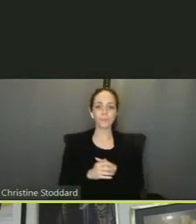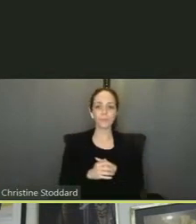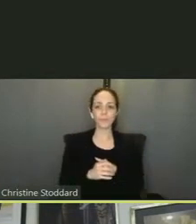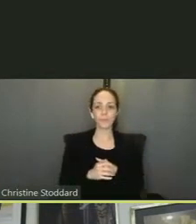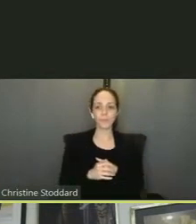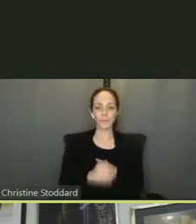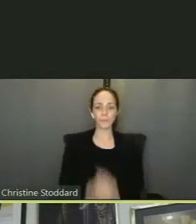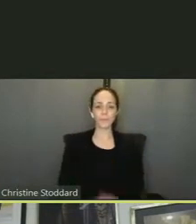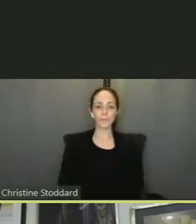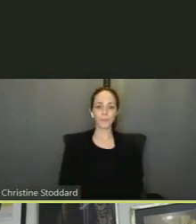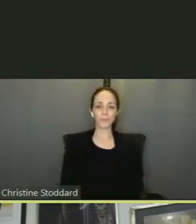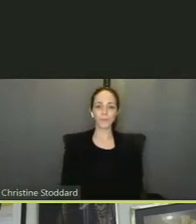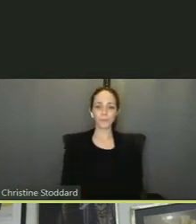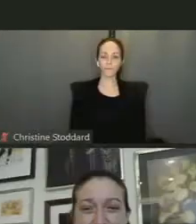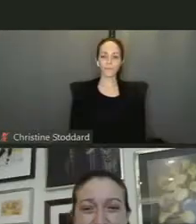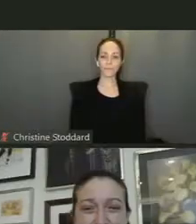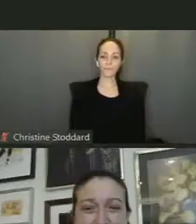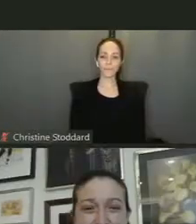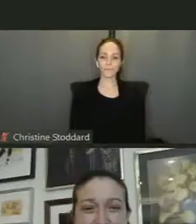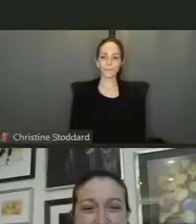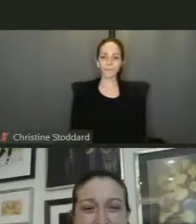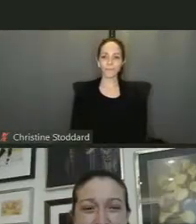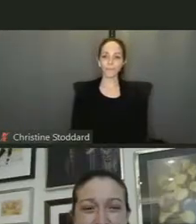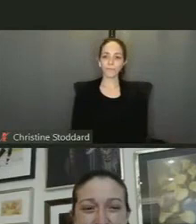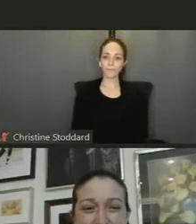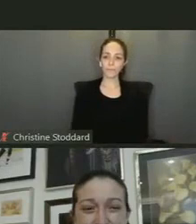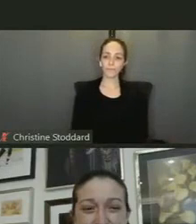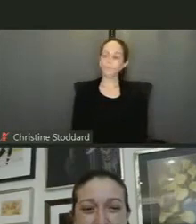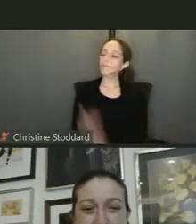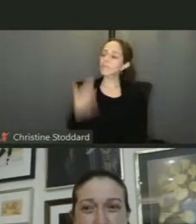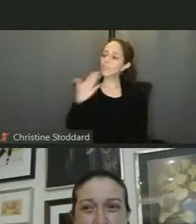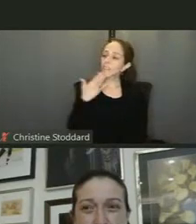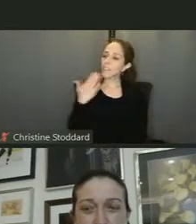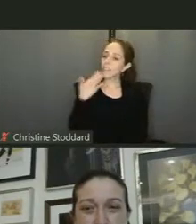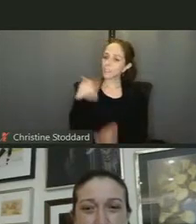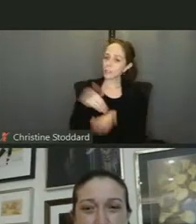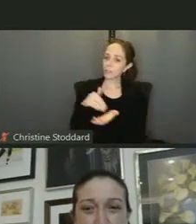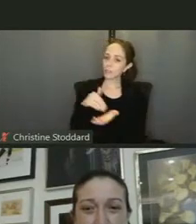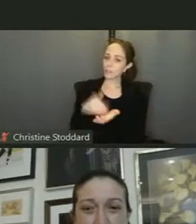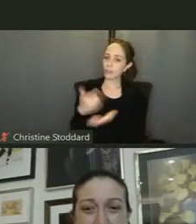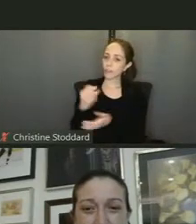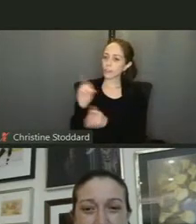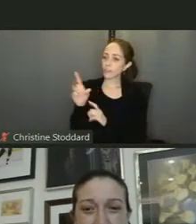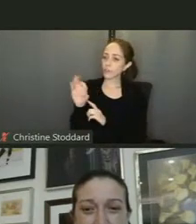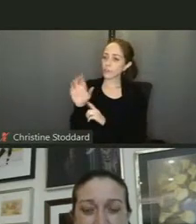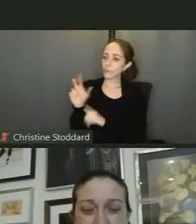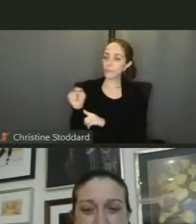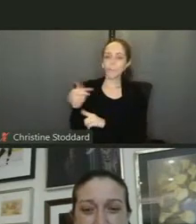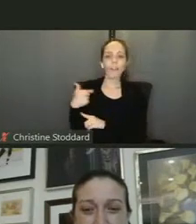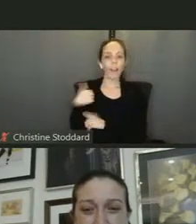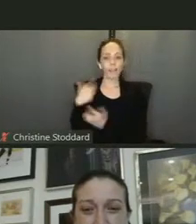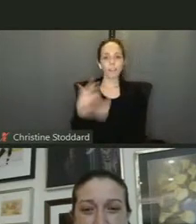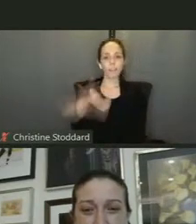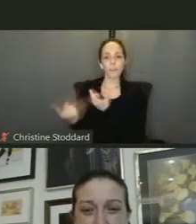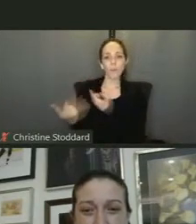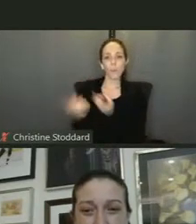slide. Thank you, Dr. Goodwin. I have a few follow-up questions before we move on to our